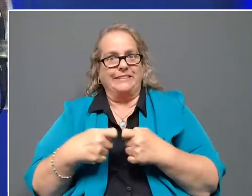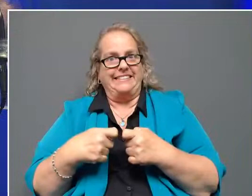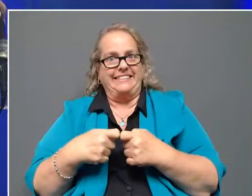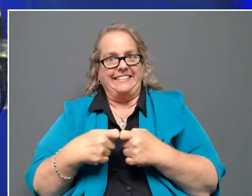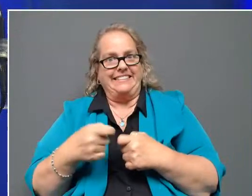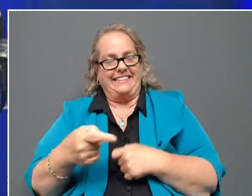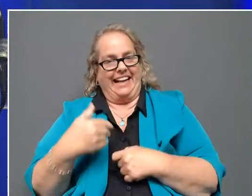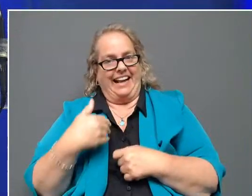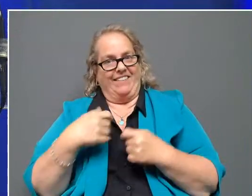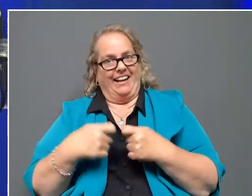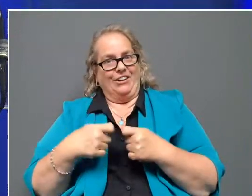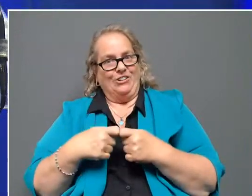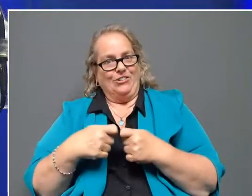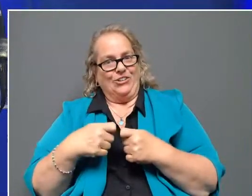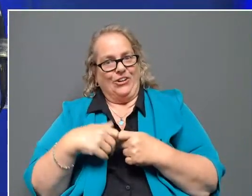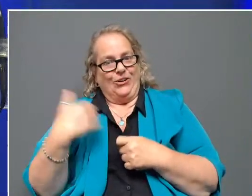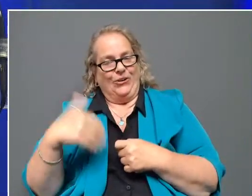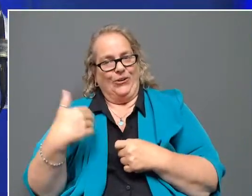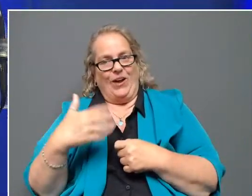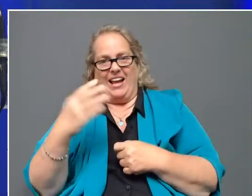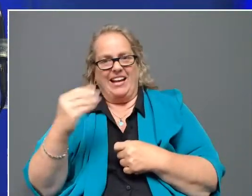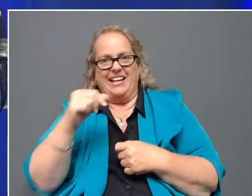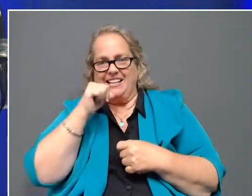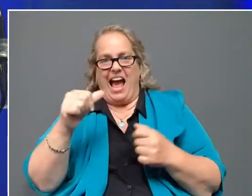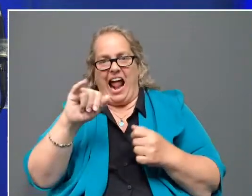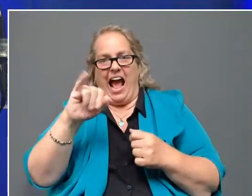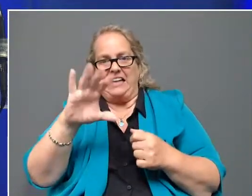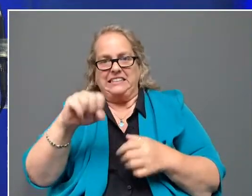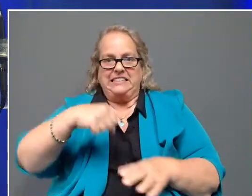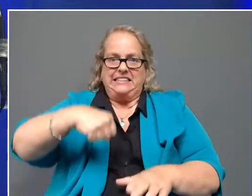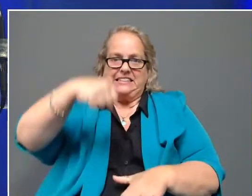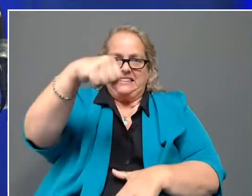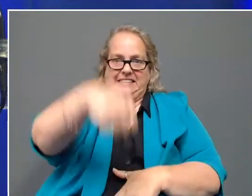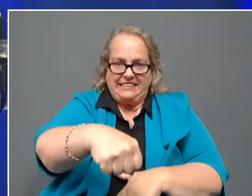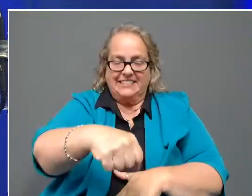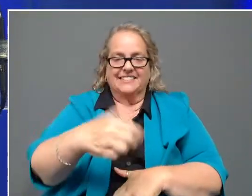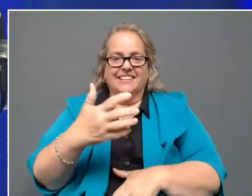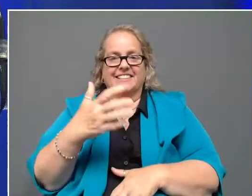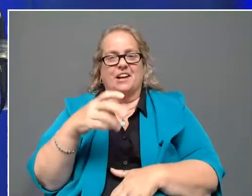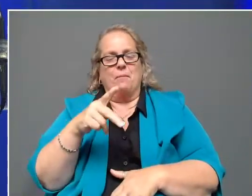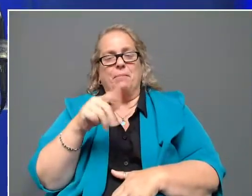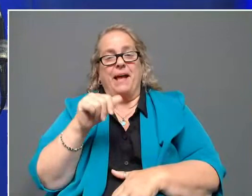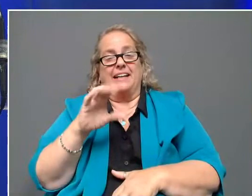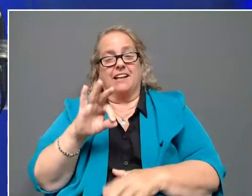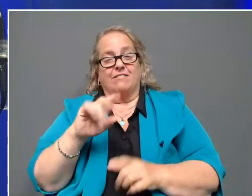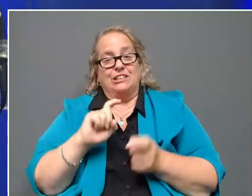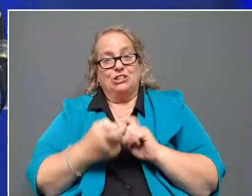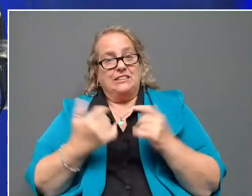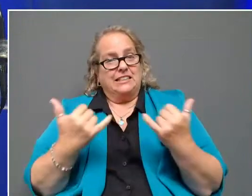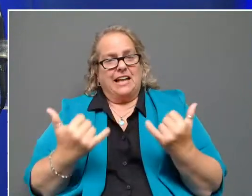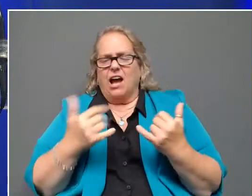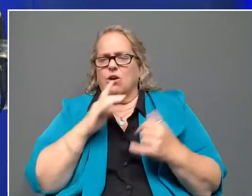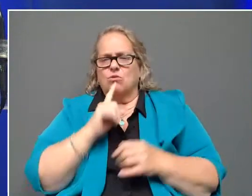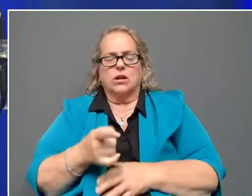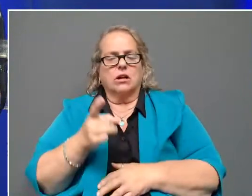and not big blocks of ice. But the pace of change now is truly incredible, and that's you see